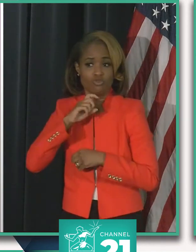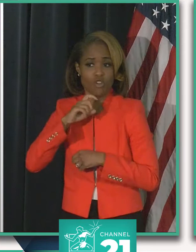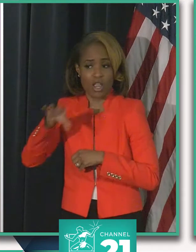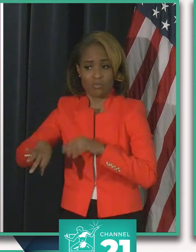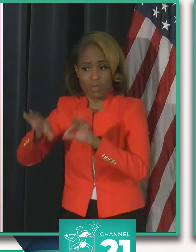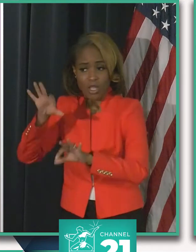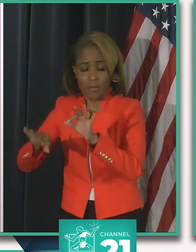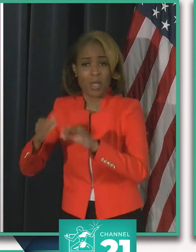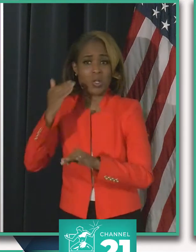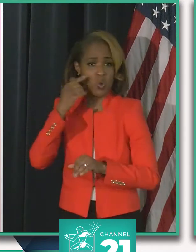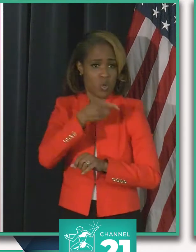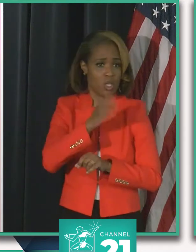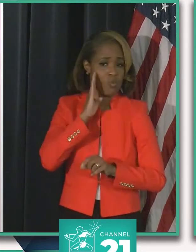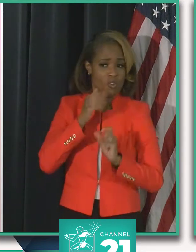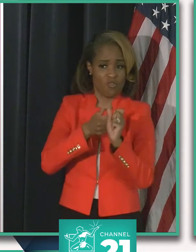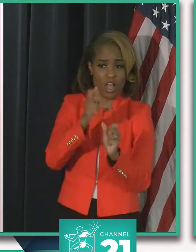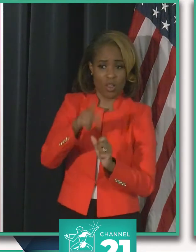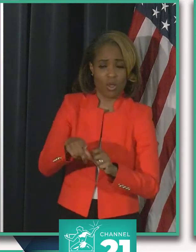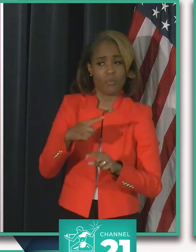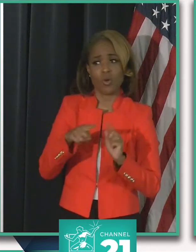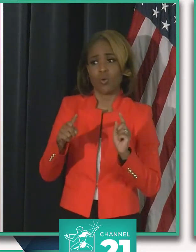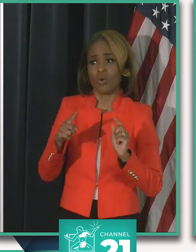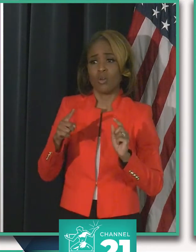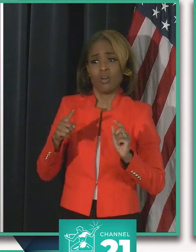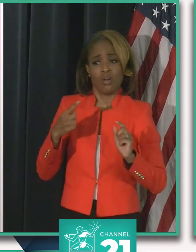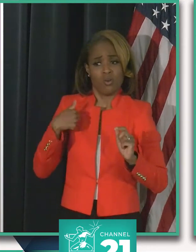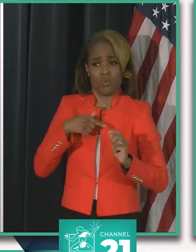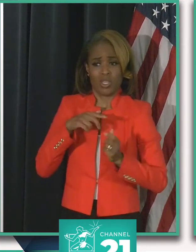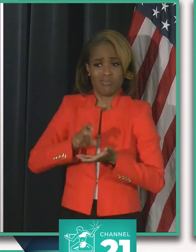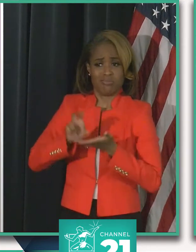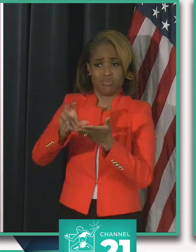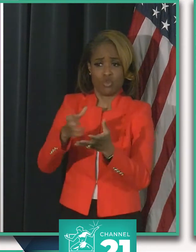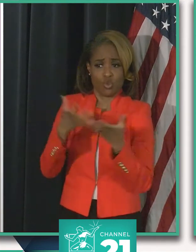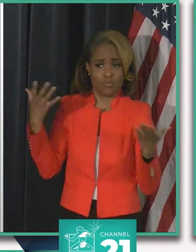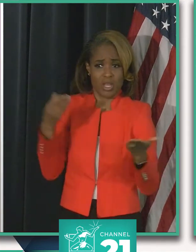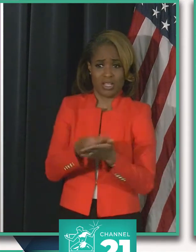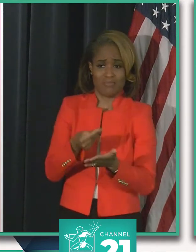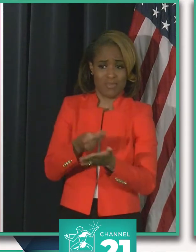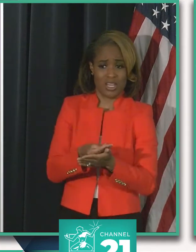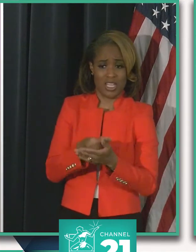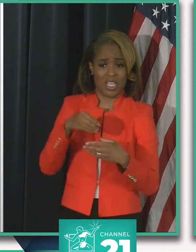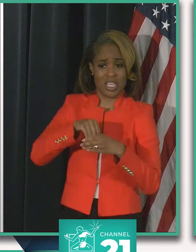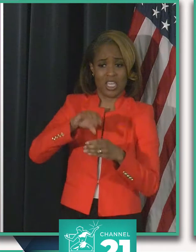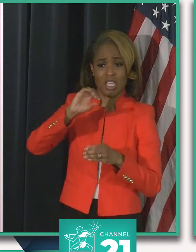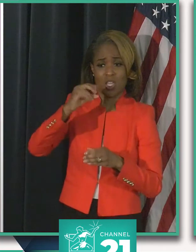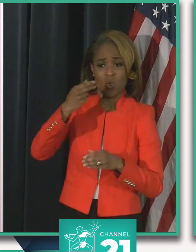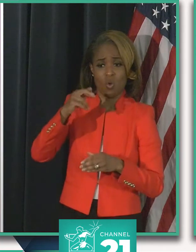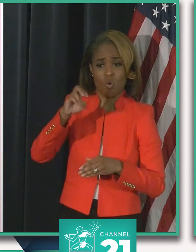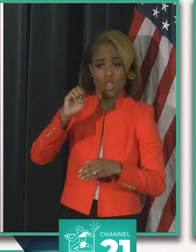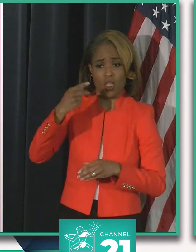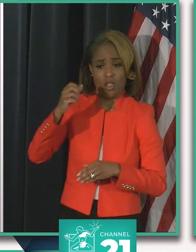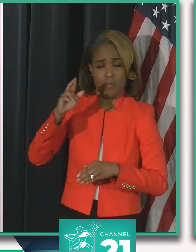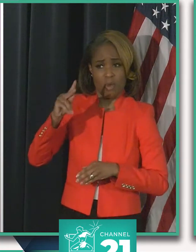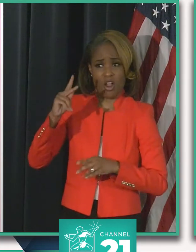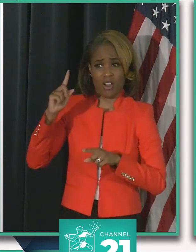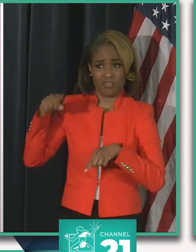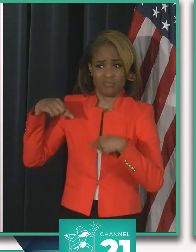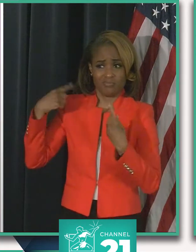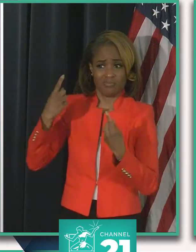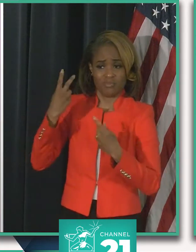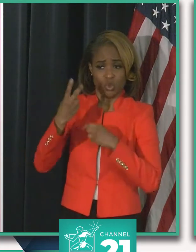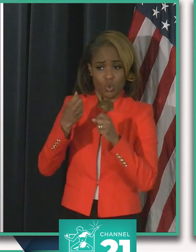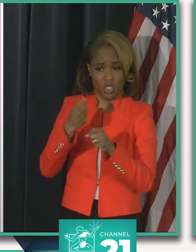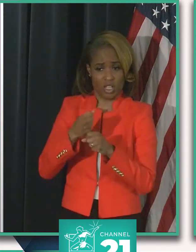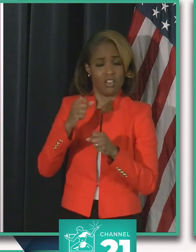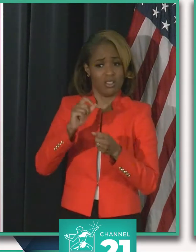he's going to follow up. We put way too much money in O'Hare Park in the last few years. It turned out beautiful, didn't it? And